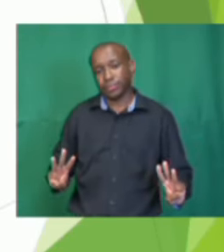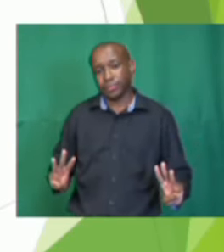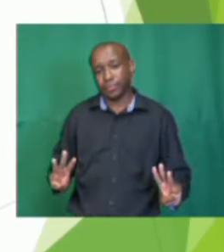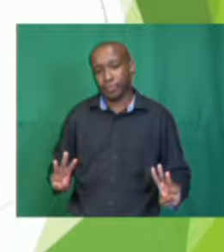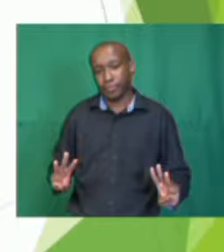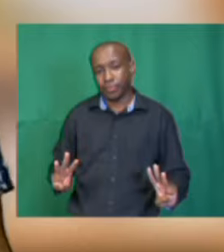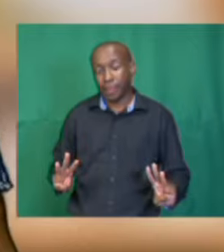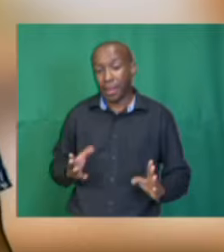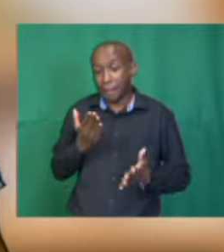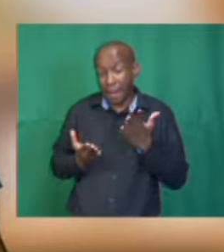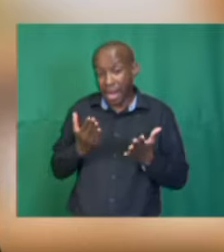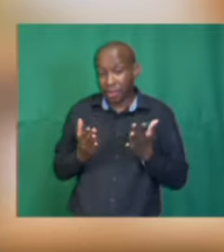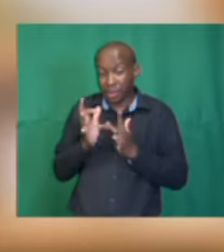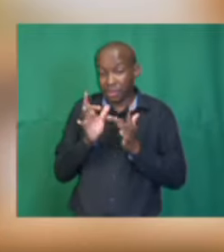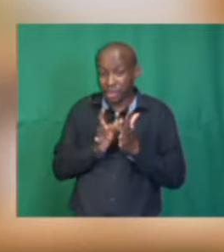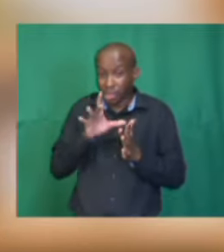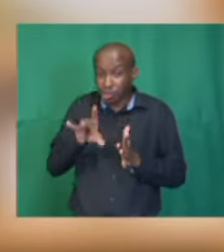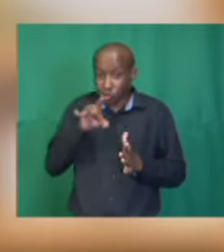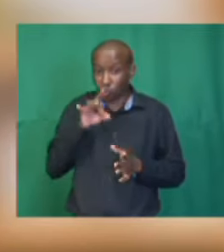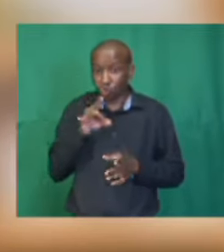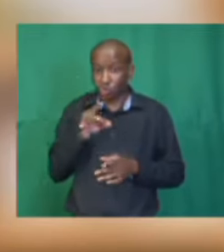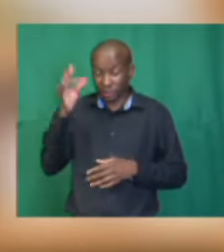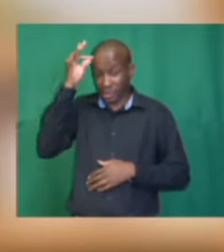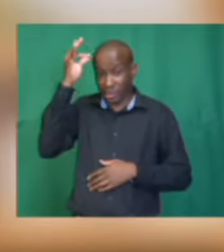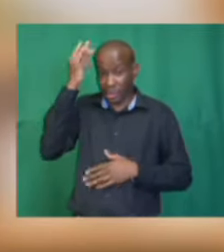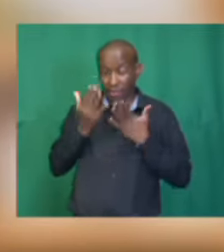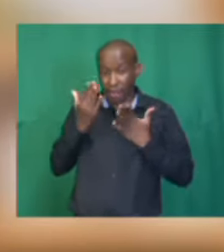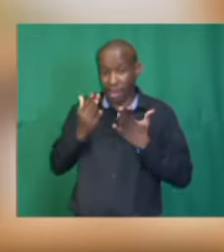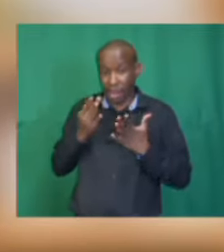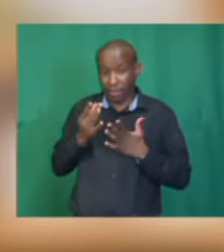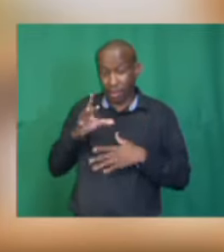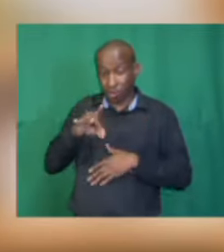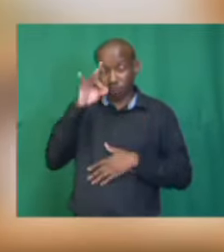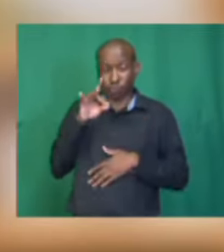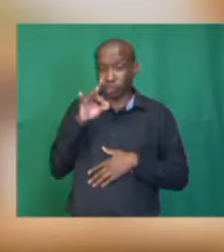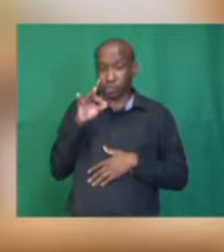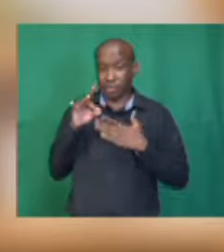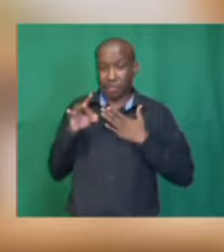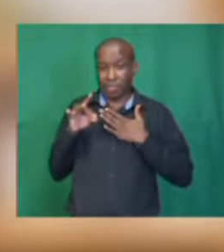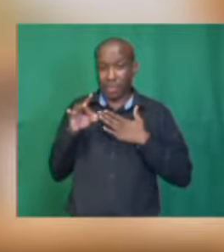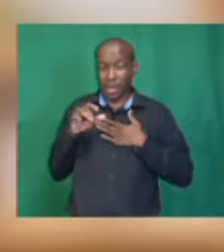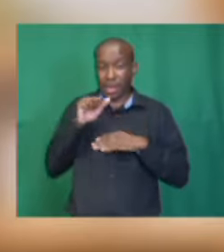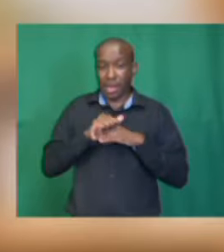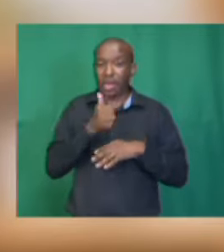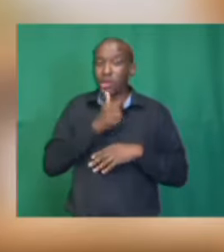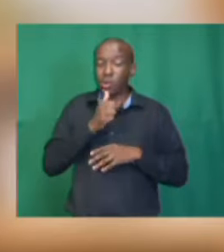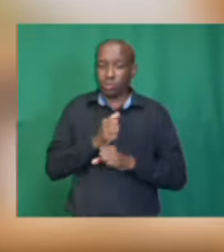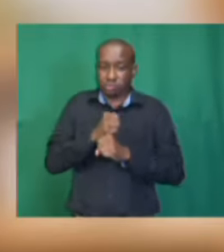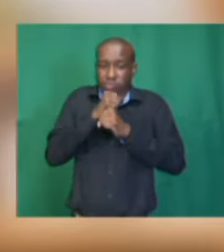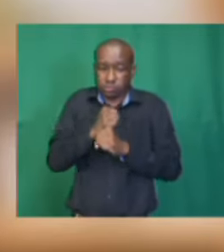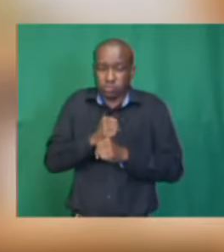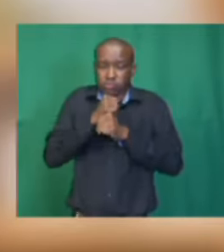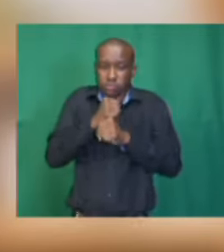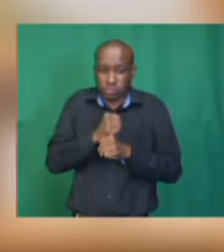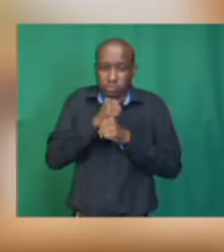Christ could have chosen, as a king, he could have chosen to use a chariot. He's a king.